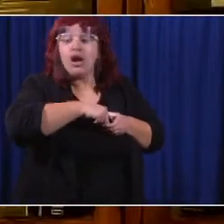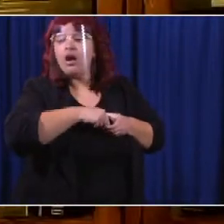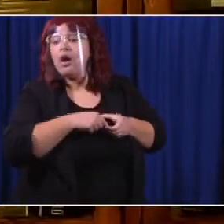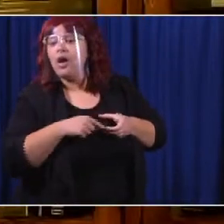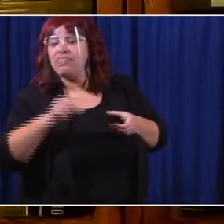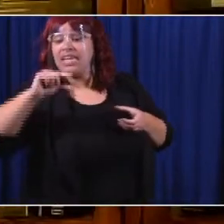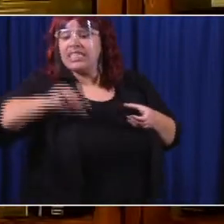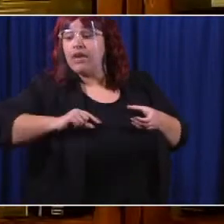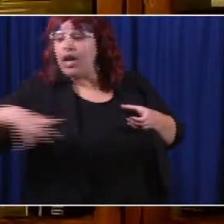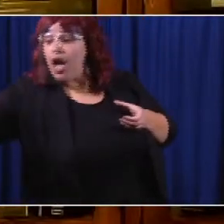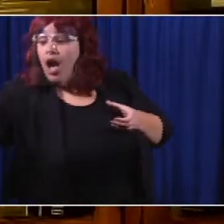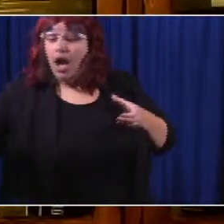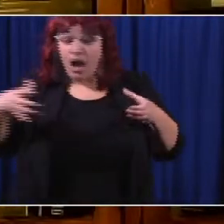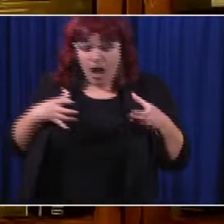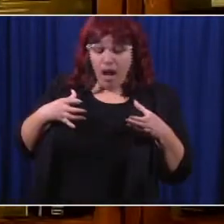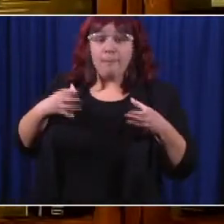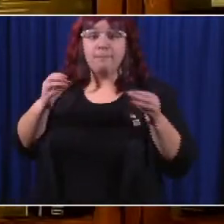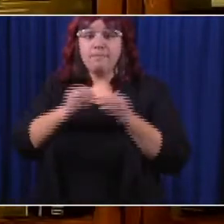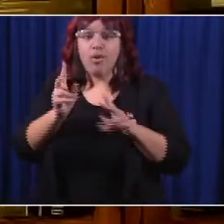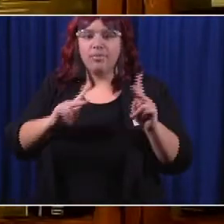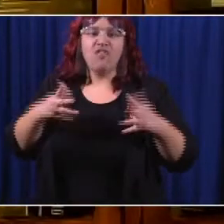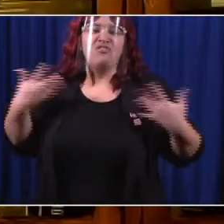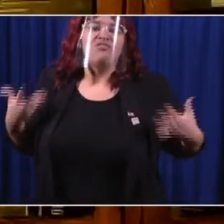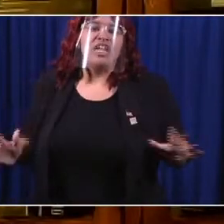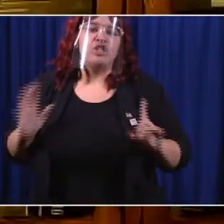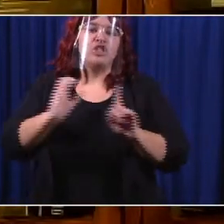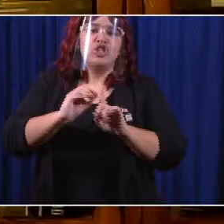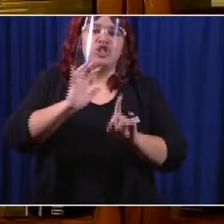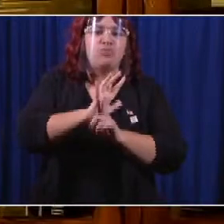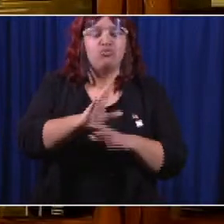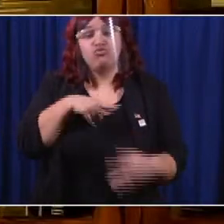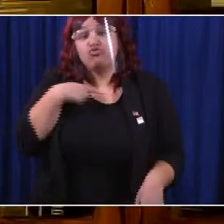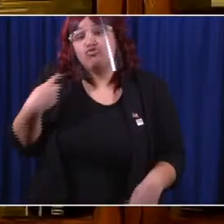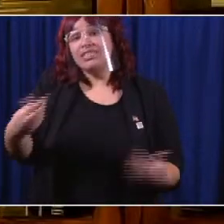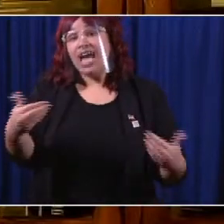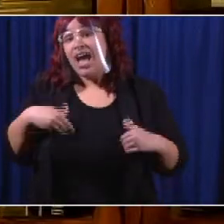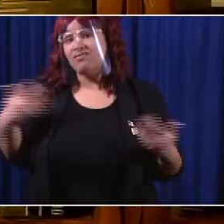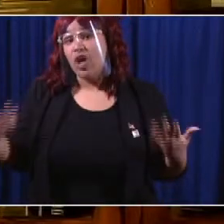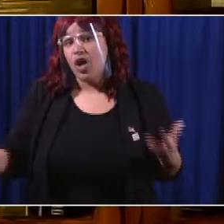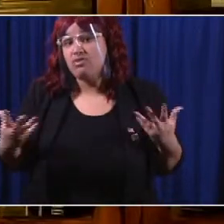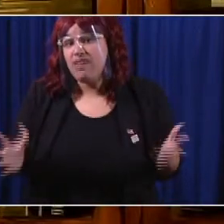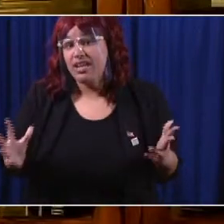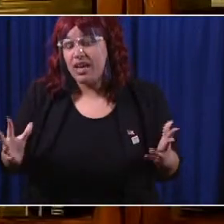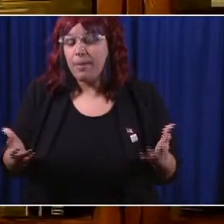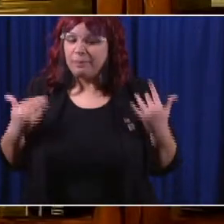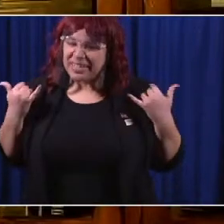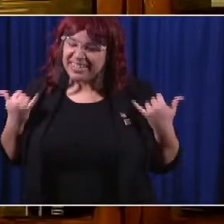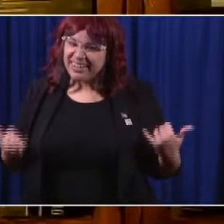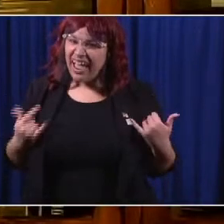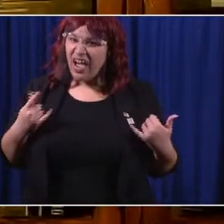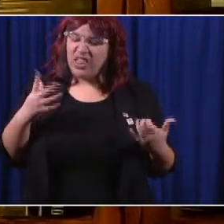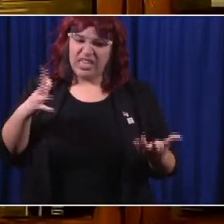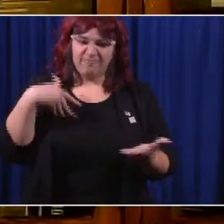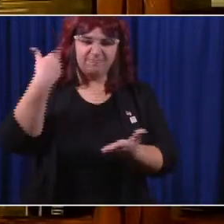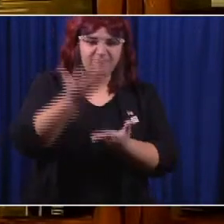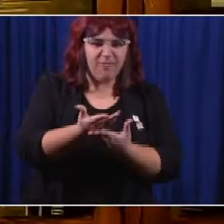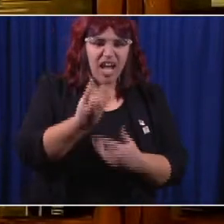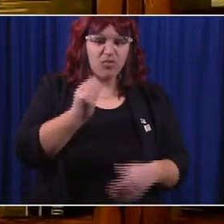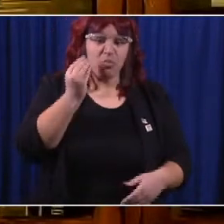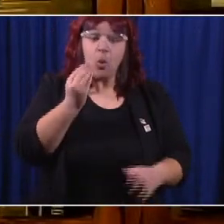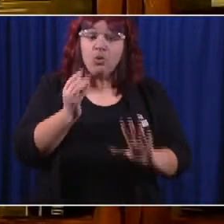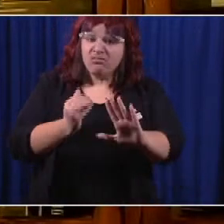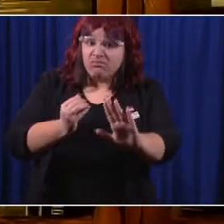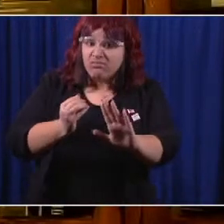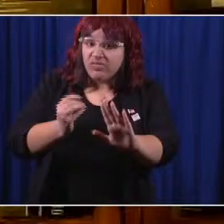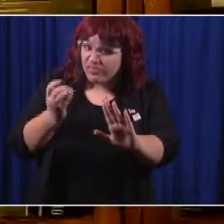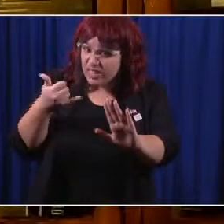is kind of what it is at this point. But what they can do now that they're home is make sure that, or if they're still traveling